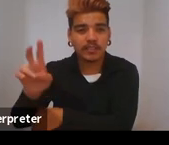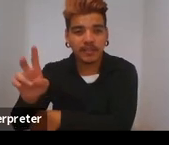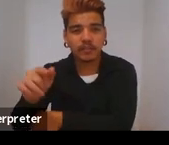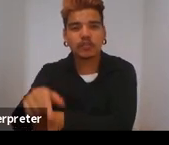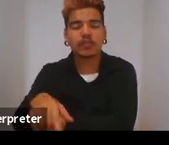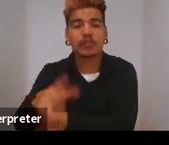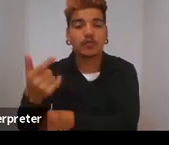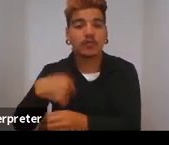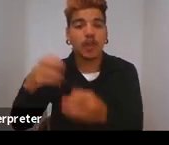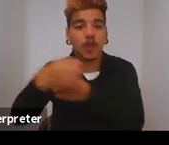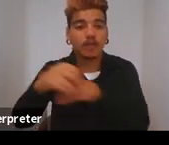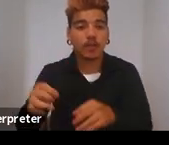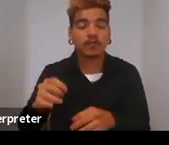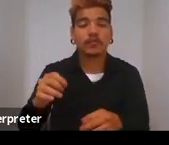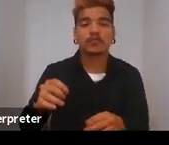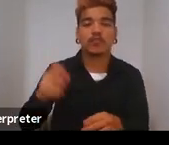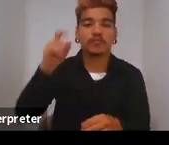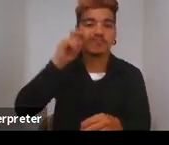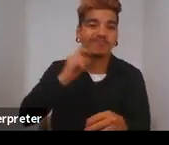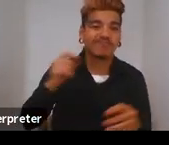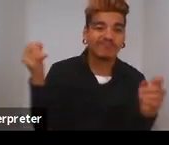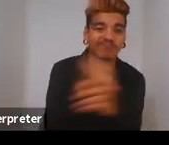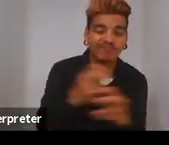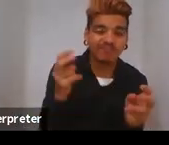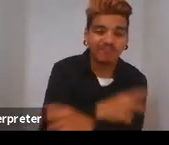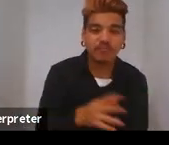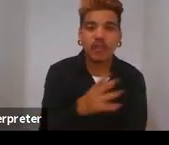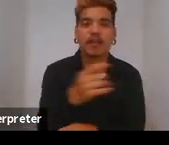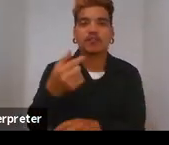on Violence Against Women, U.S. Department of Justice, and a grant